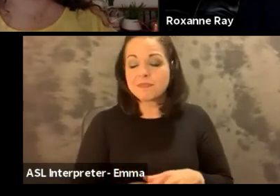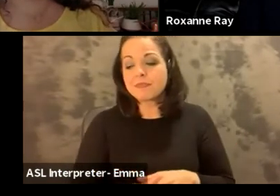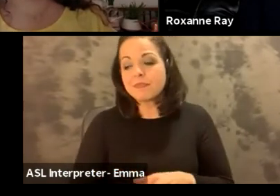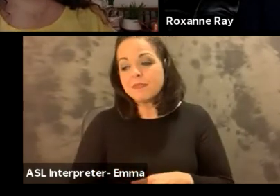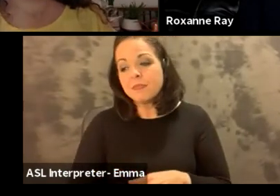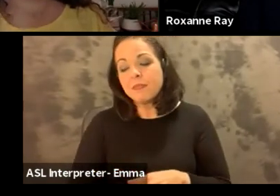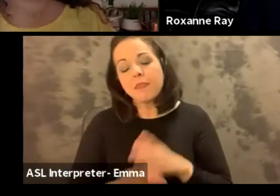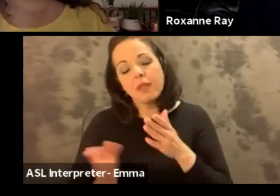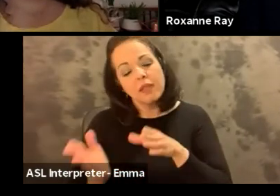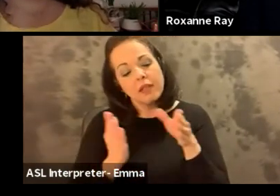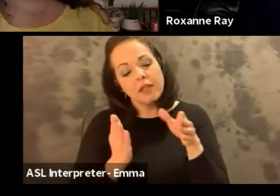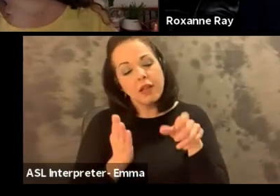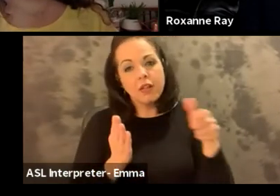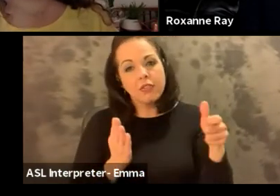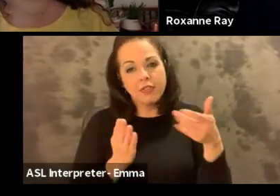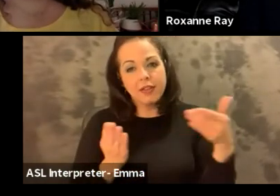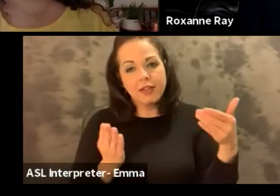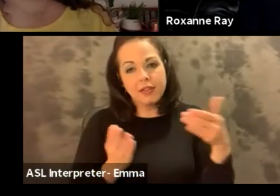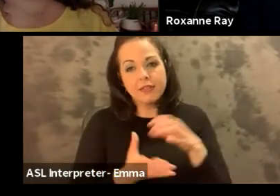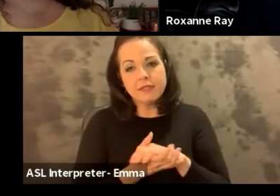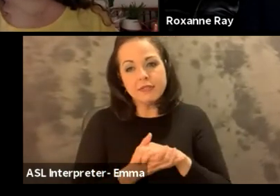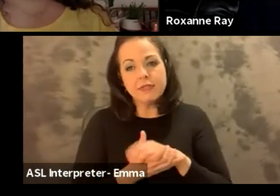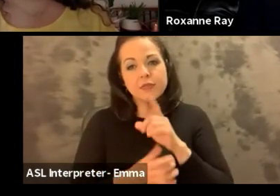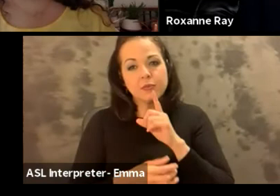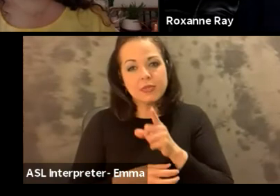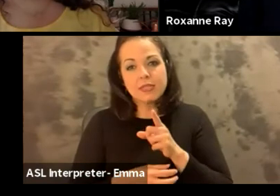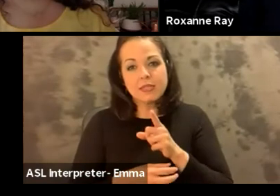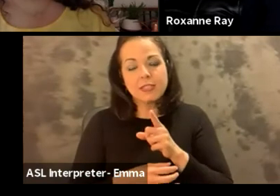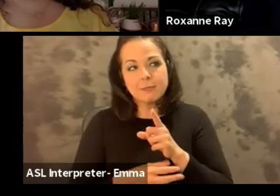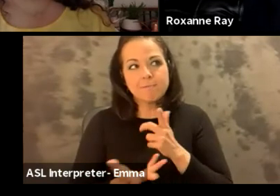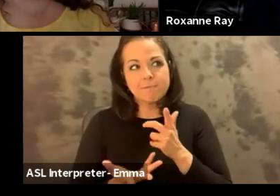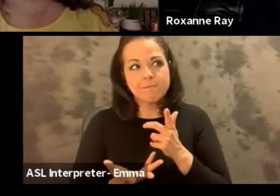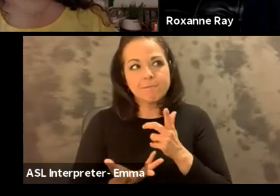The other thing that really comes up for me